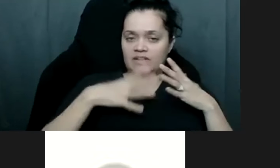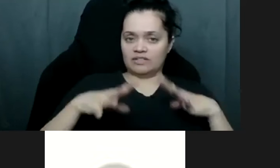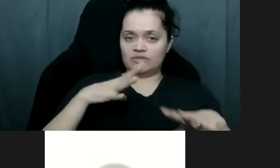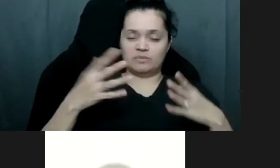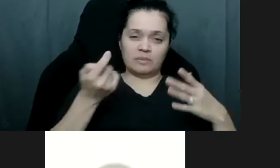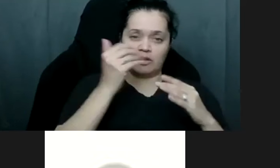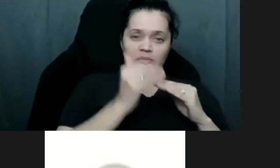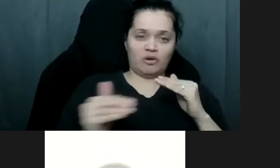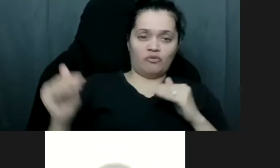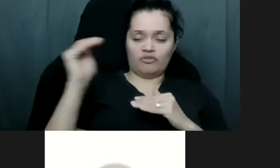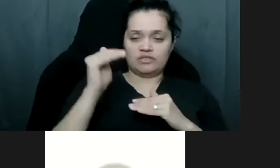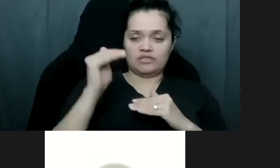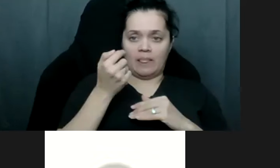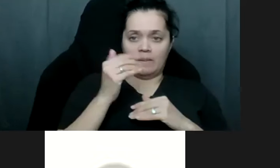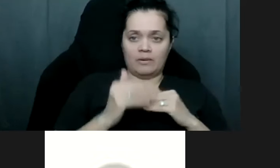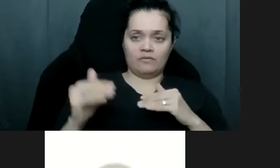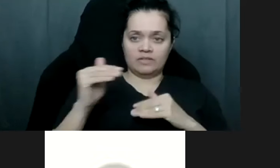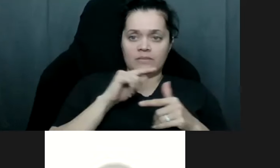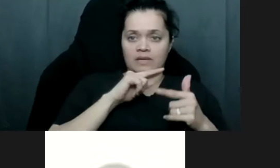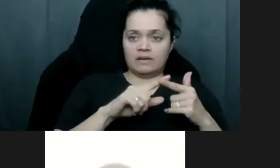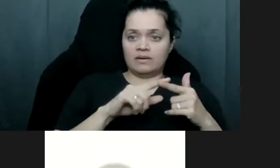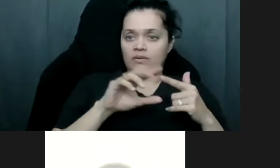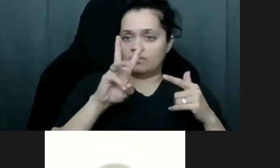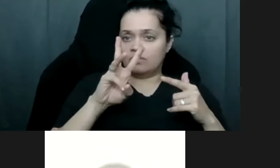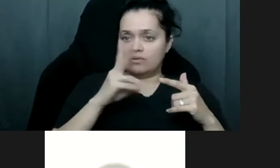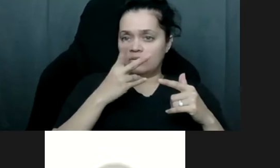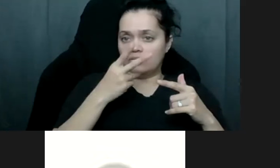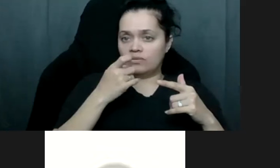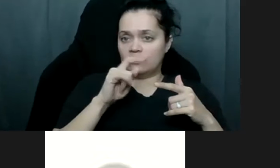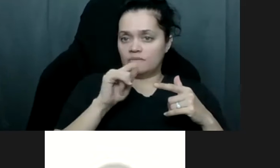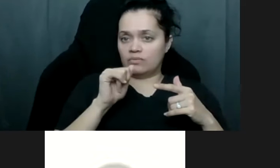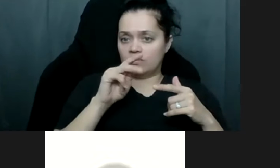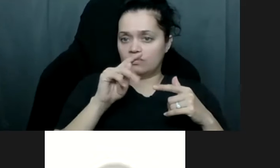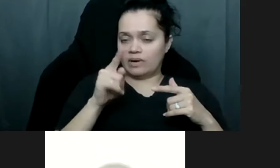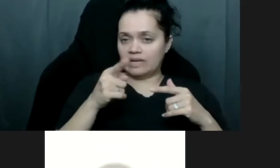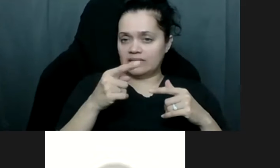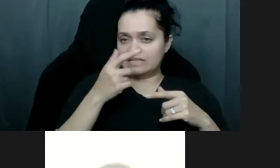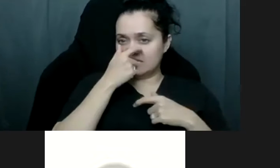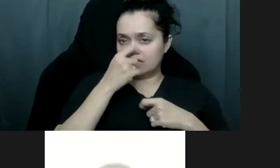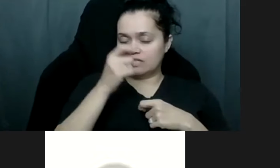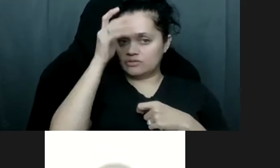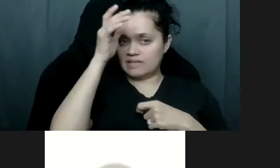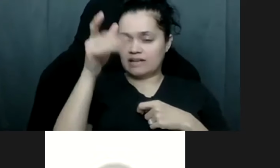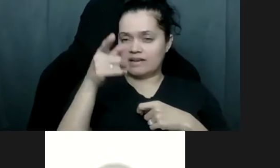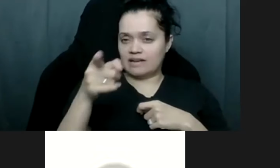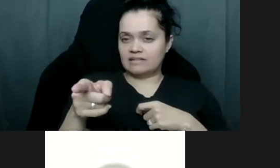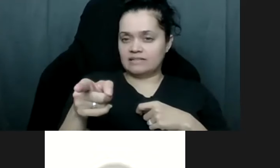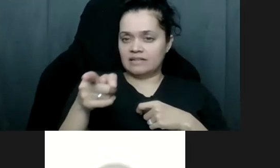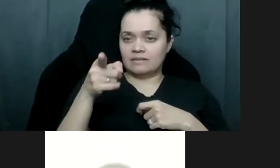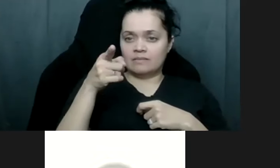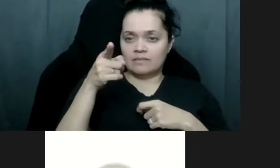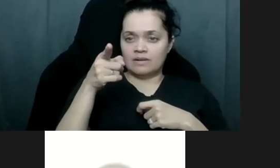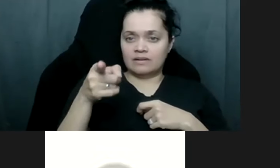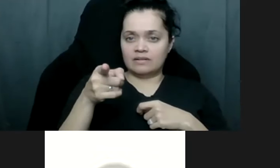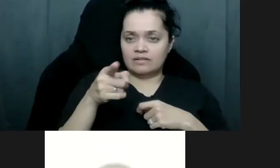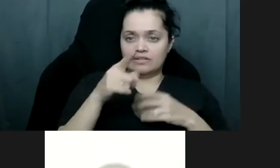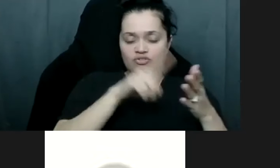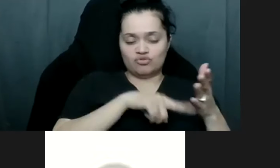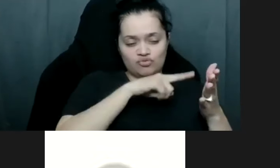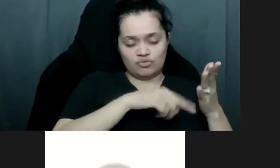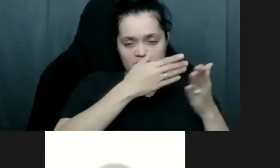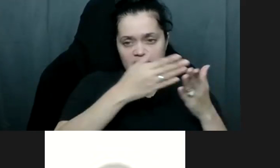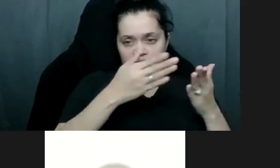top a bit. And then white ant. This is an interesting concept. To criticize